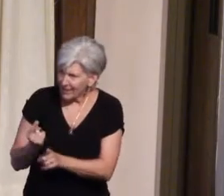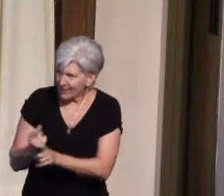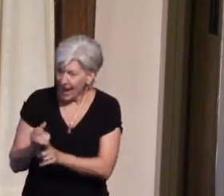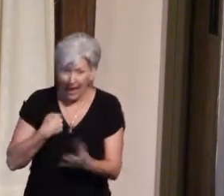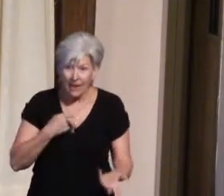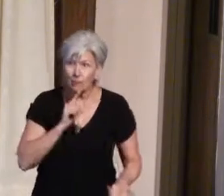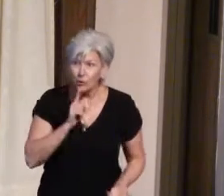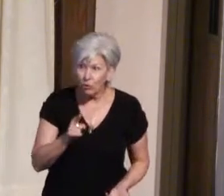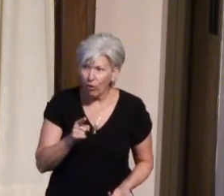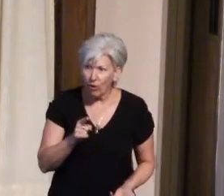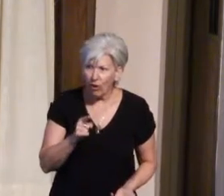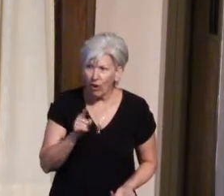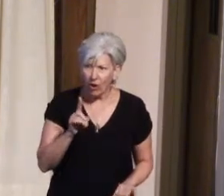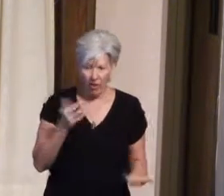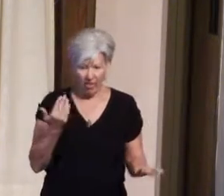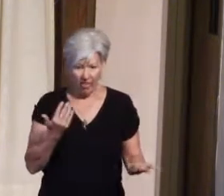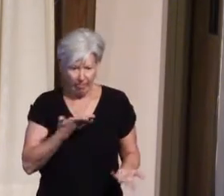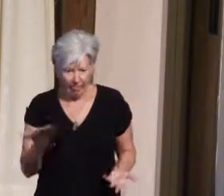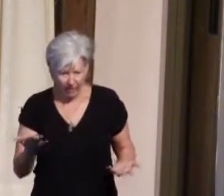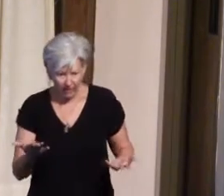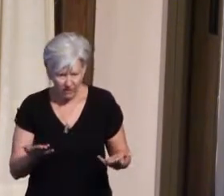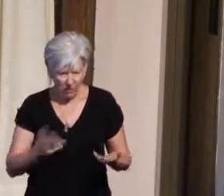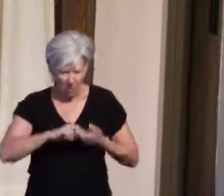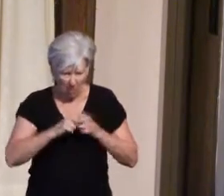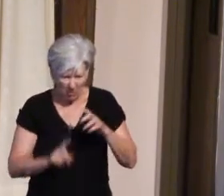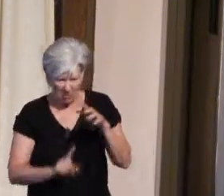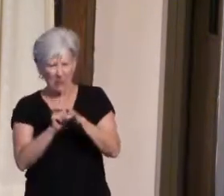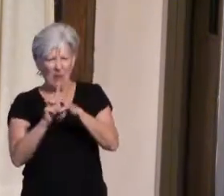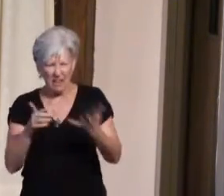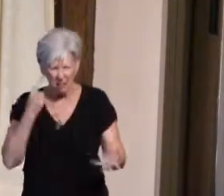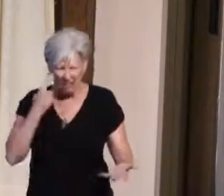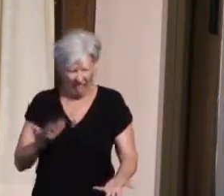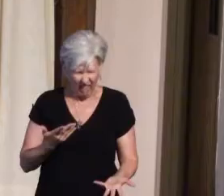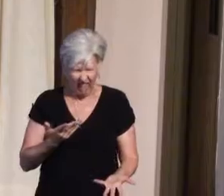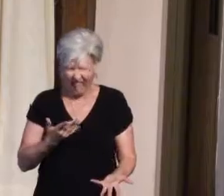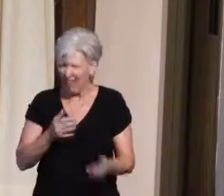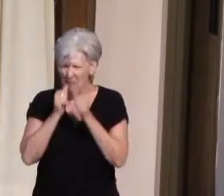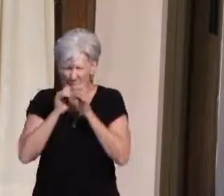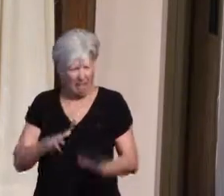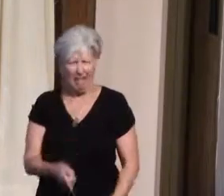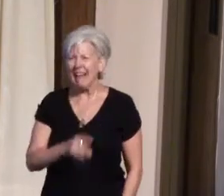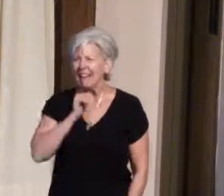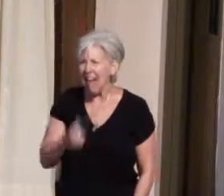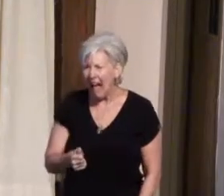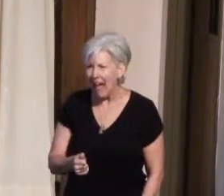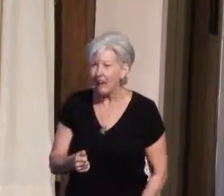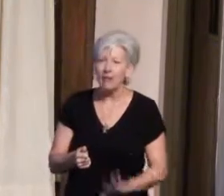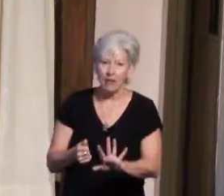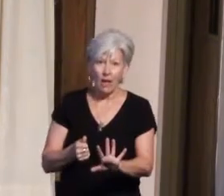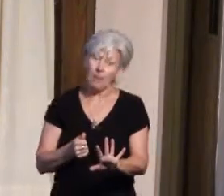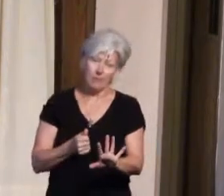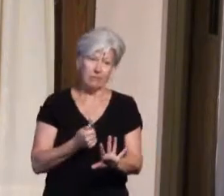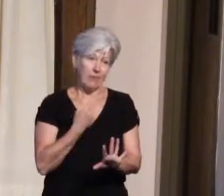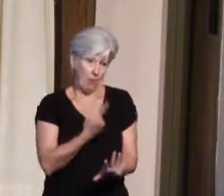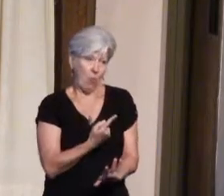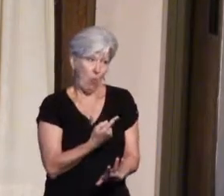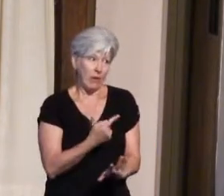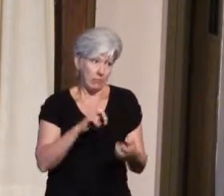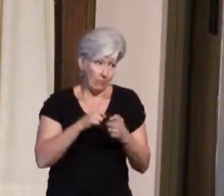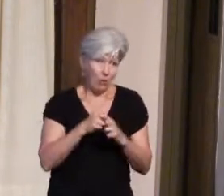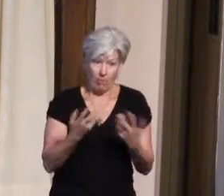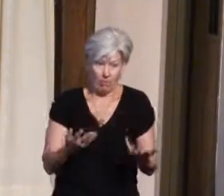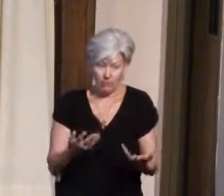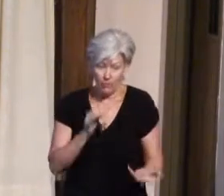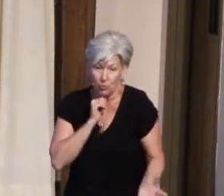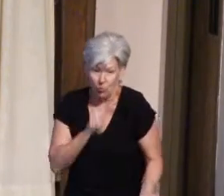one thing, you don't have that bathroom to use. Never mind, I don't think I want to go there. All right, so where was